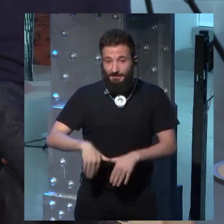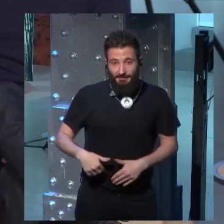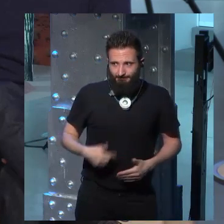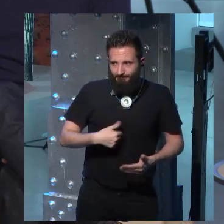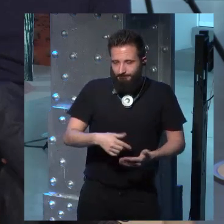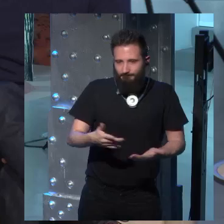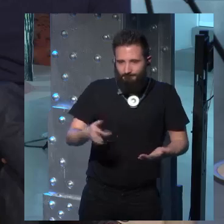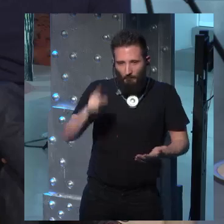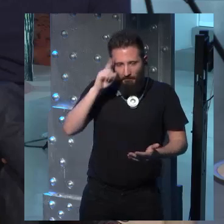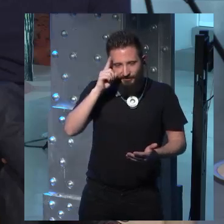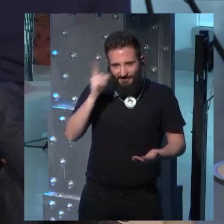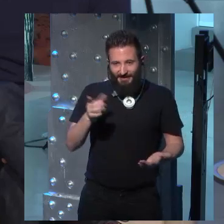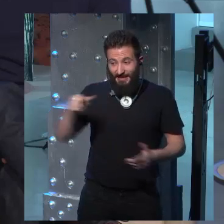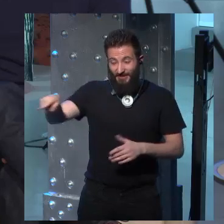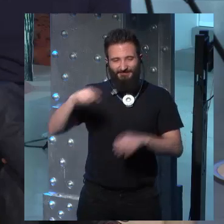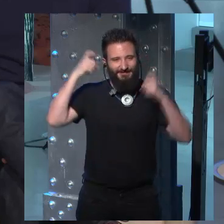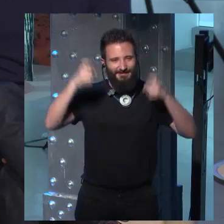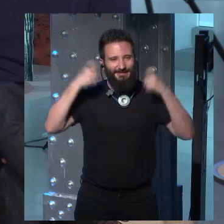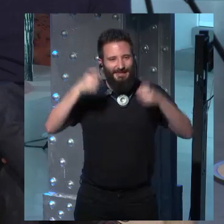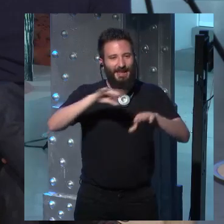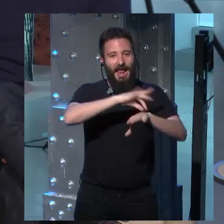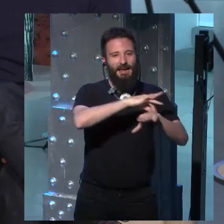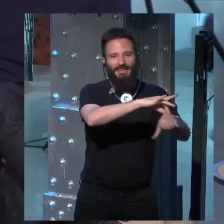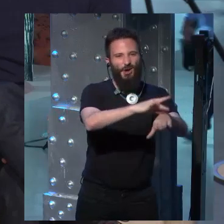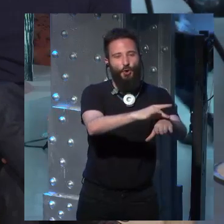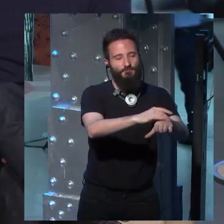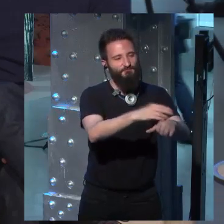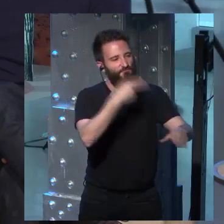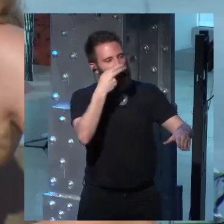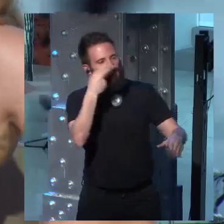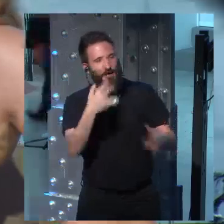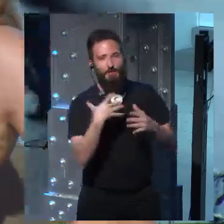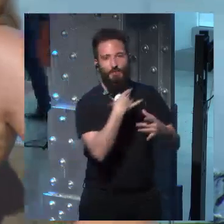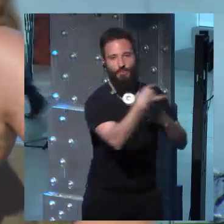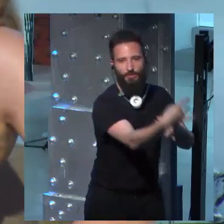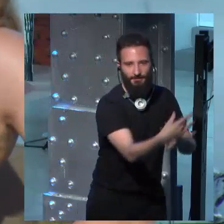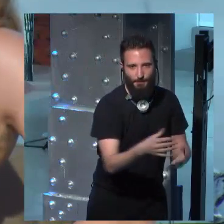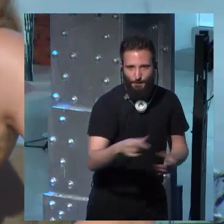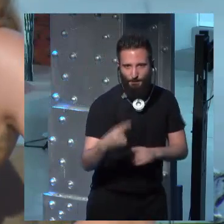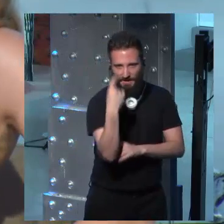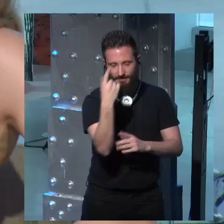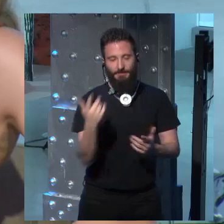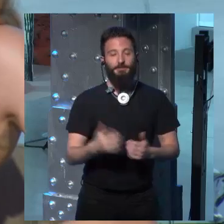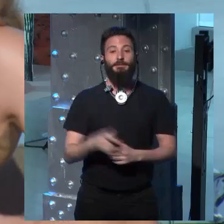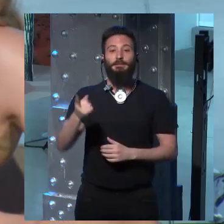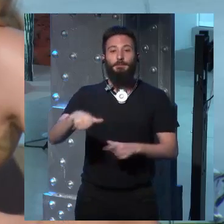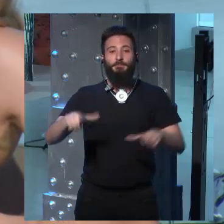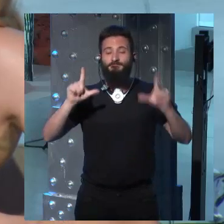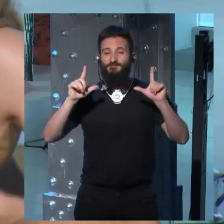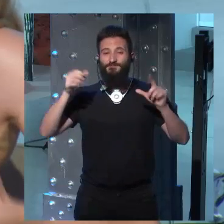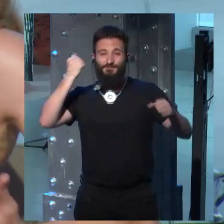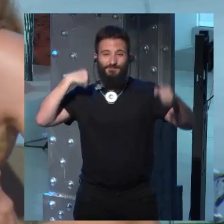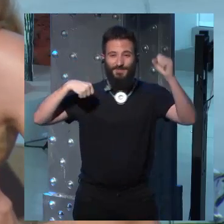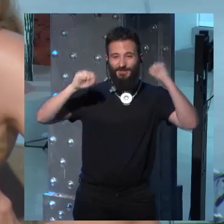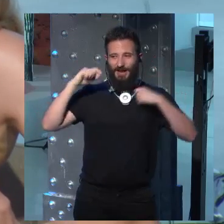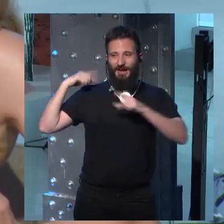being said, one of many reasons to write a prequel about the character Saul Goodman, and for that matter Mike Ehrmantraut, is that you never